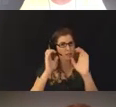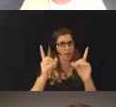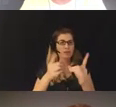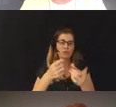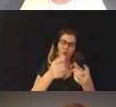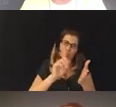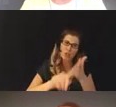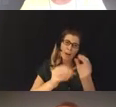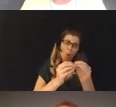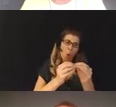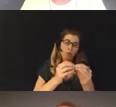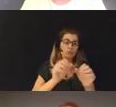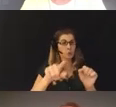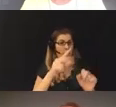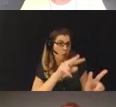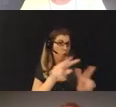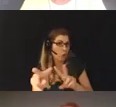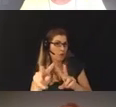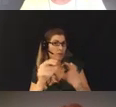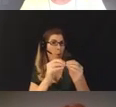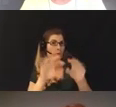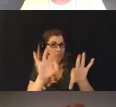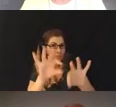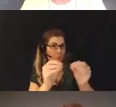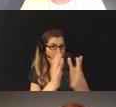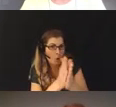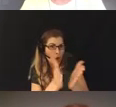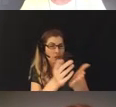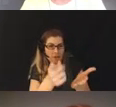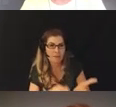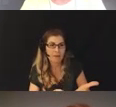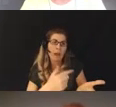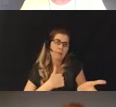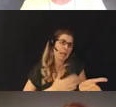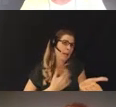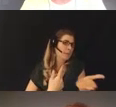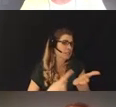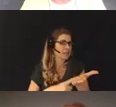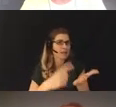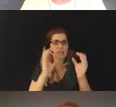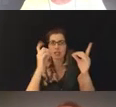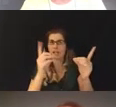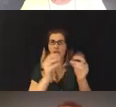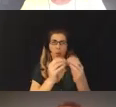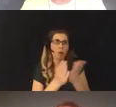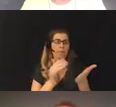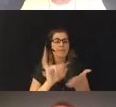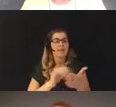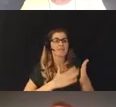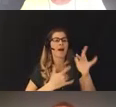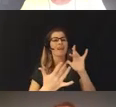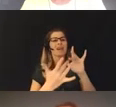this resource slide available to you all, and be happy to talk books and talk education. I love doing it. This is my contact